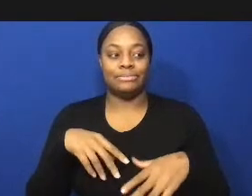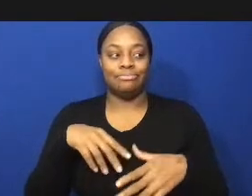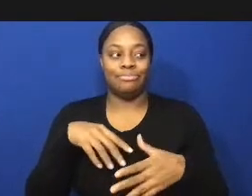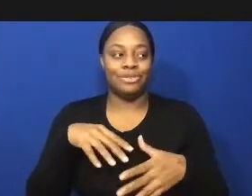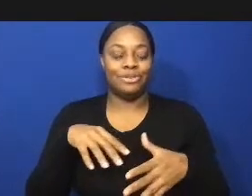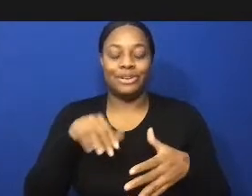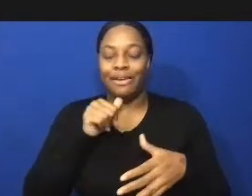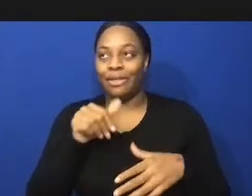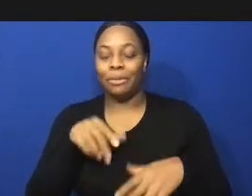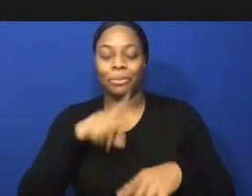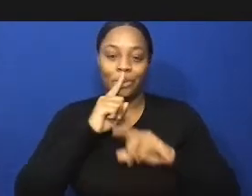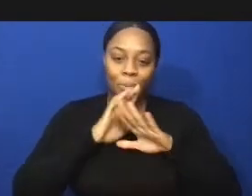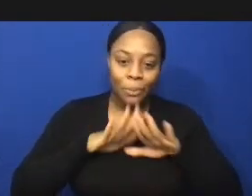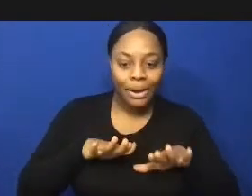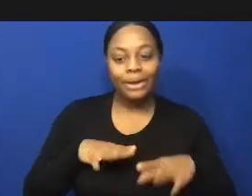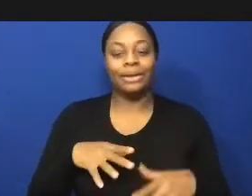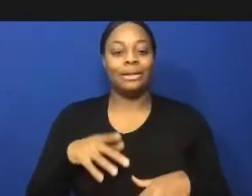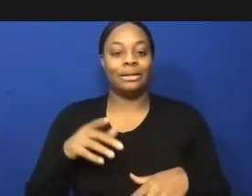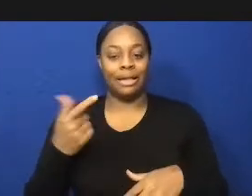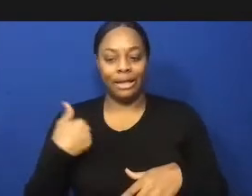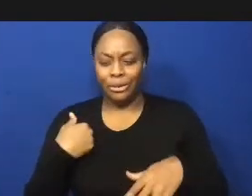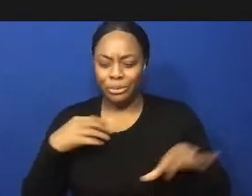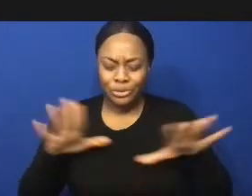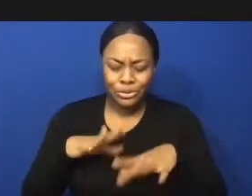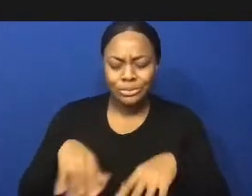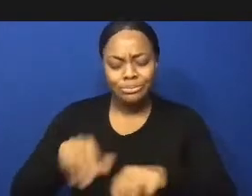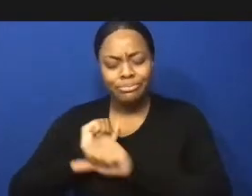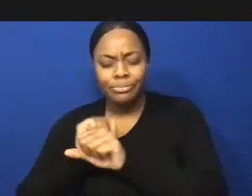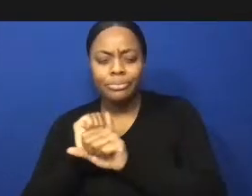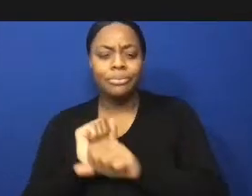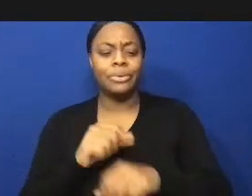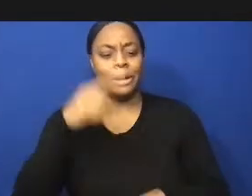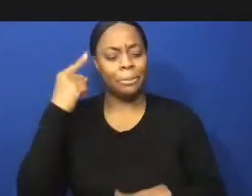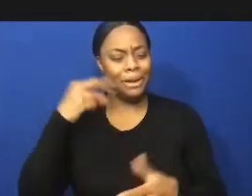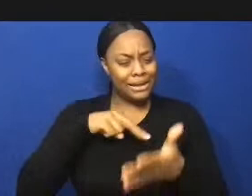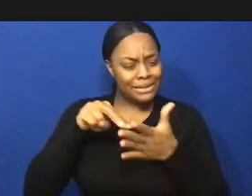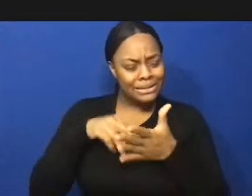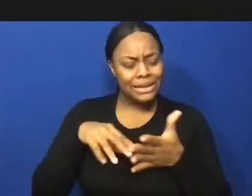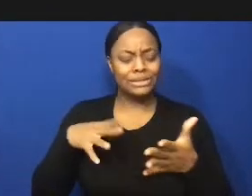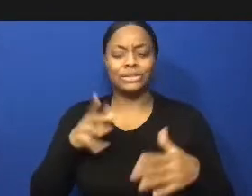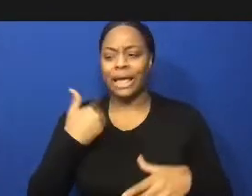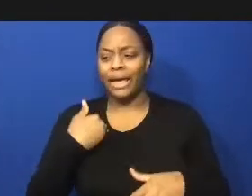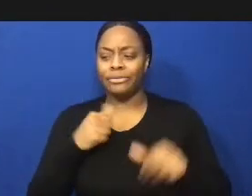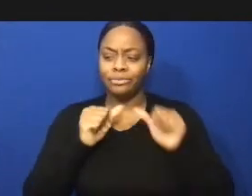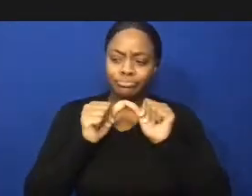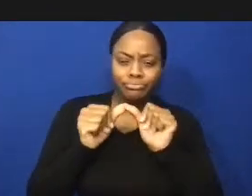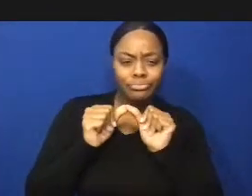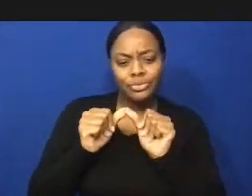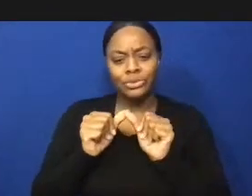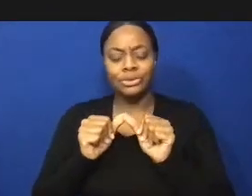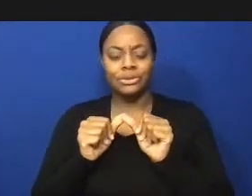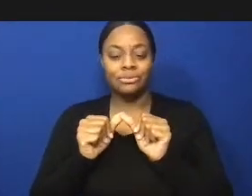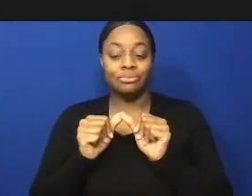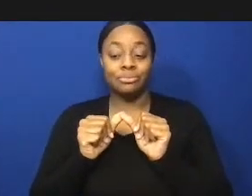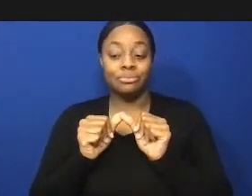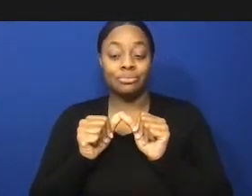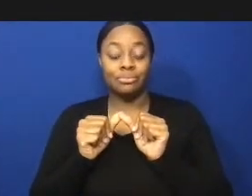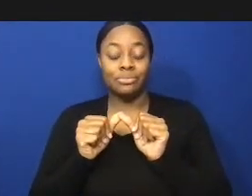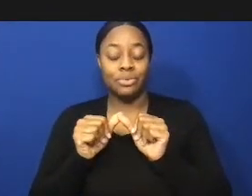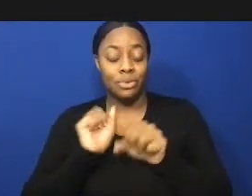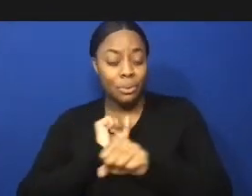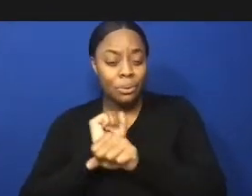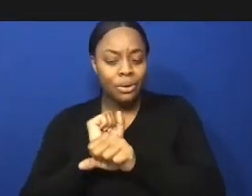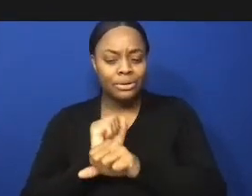since. Black dance artists have been doing the work. Black dance artists continue to make work. To